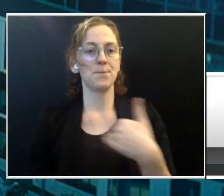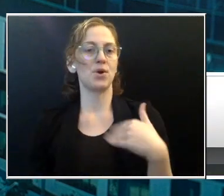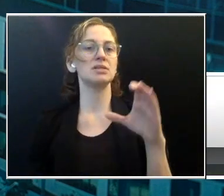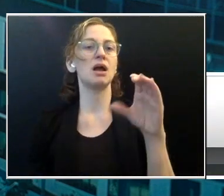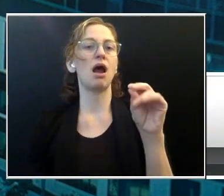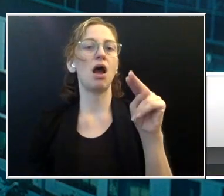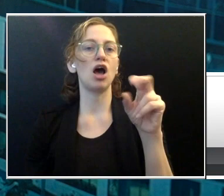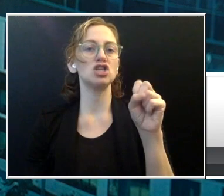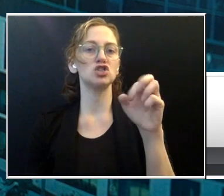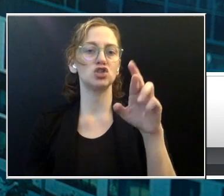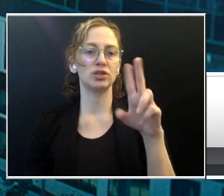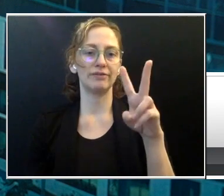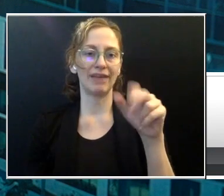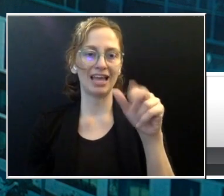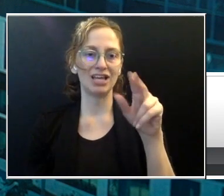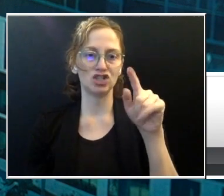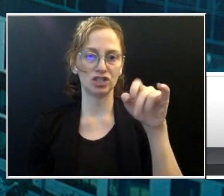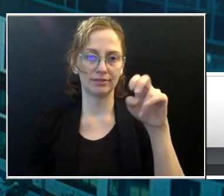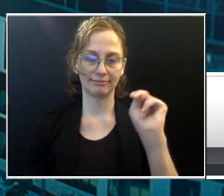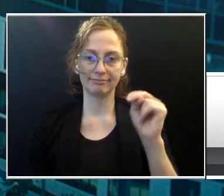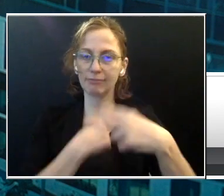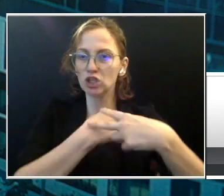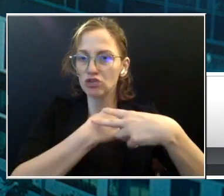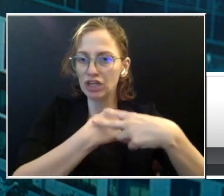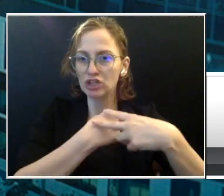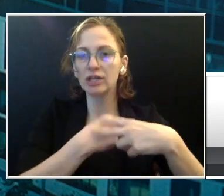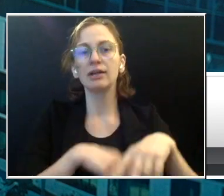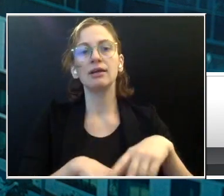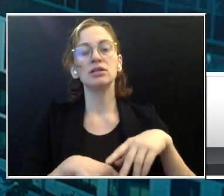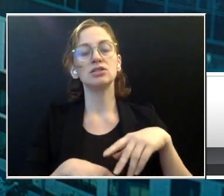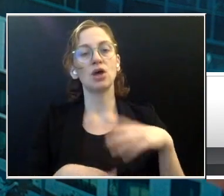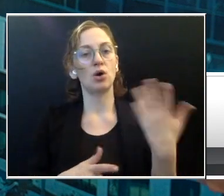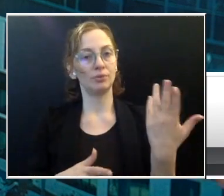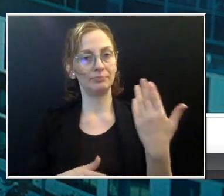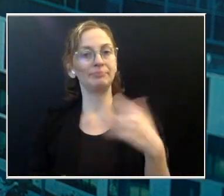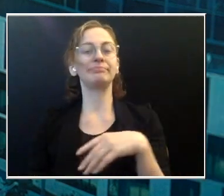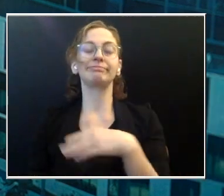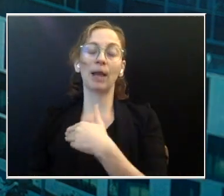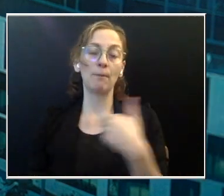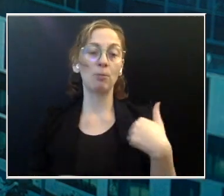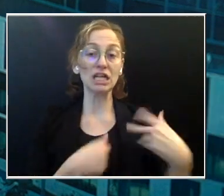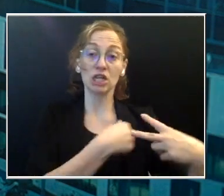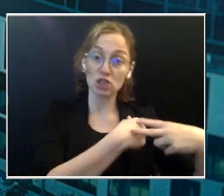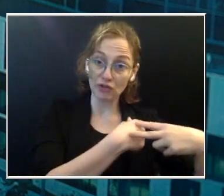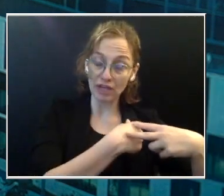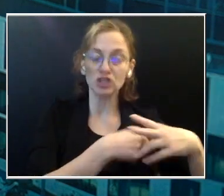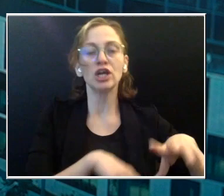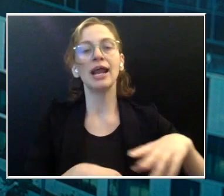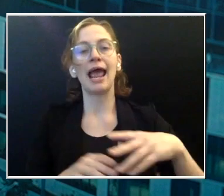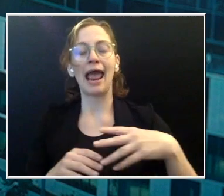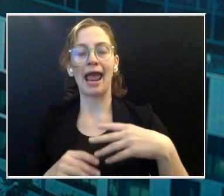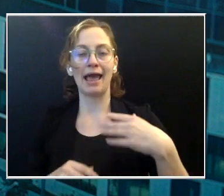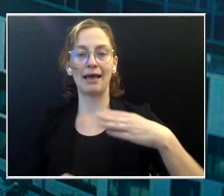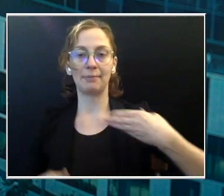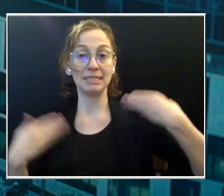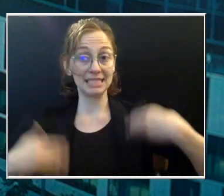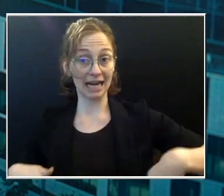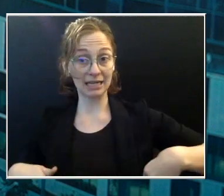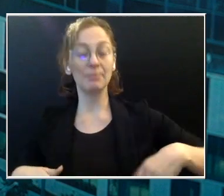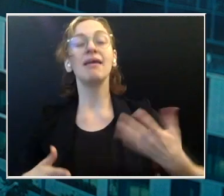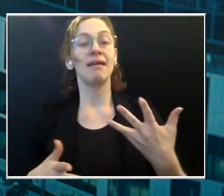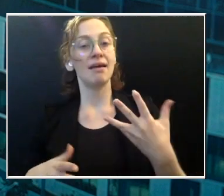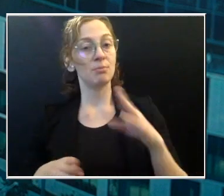and mastectomy are actually exactly equal in terms of recurrence and survival, particularly for early stage breast cancers. So we consider